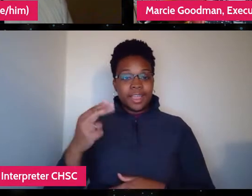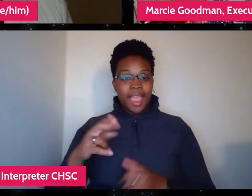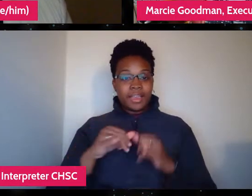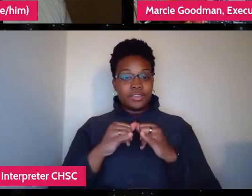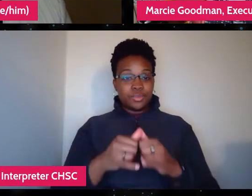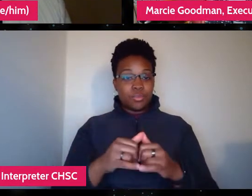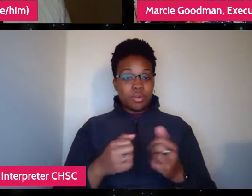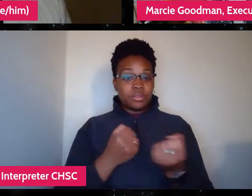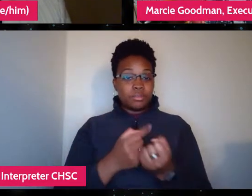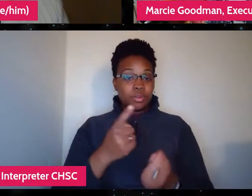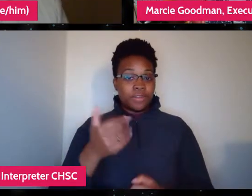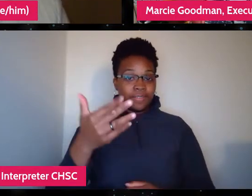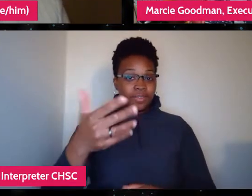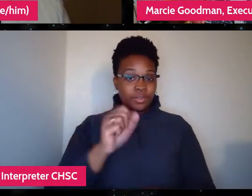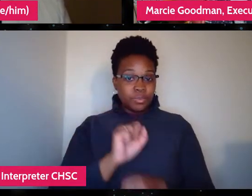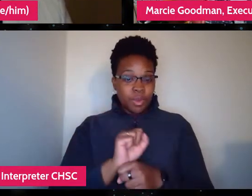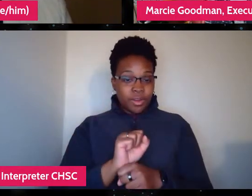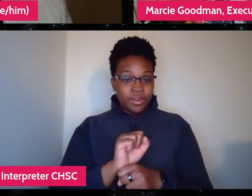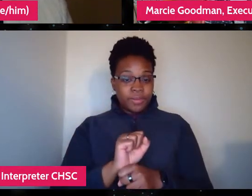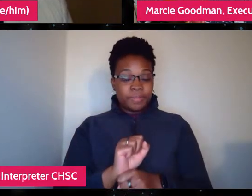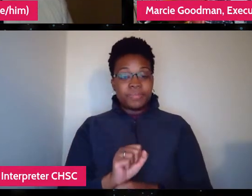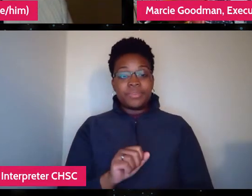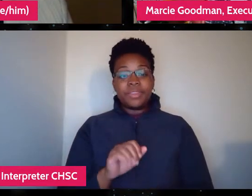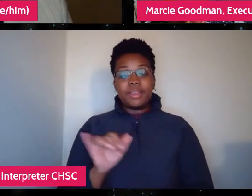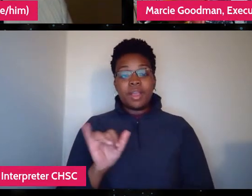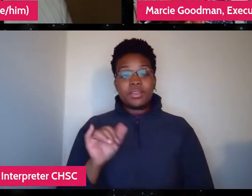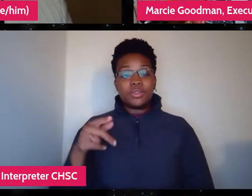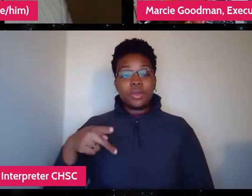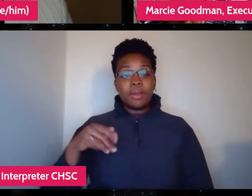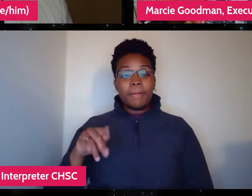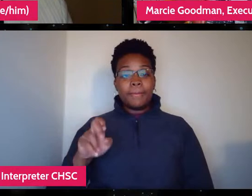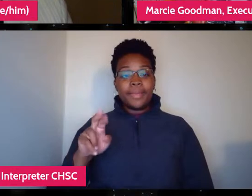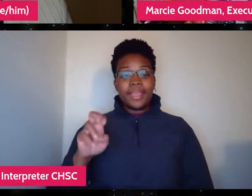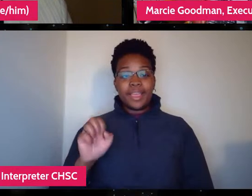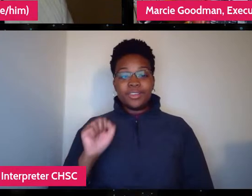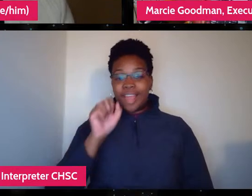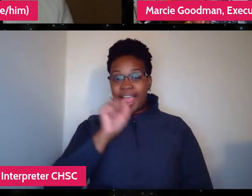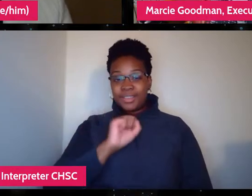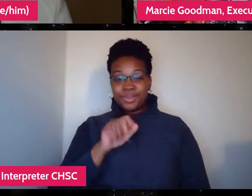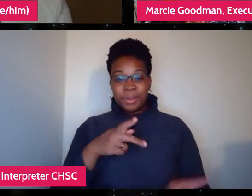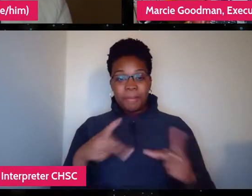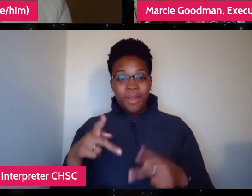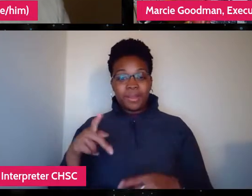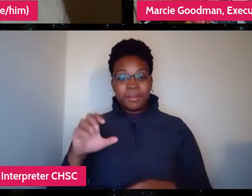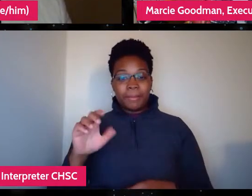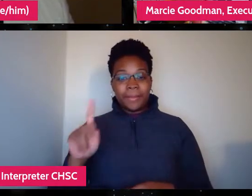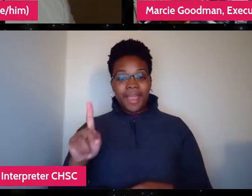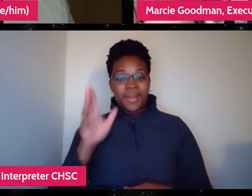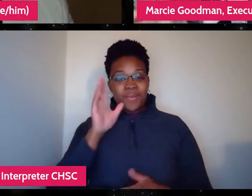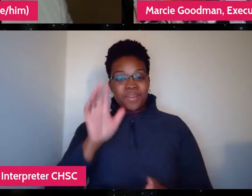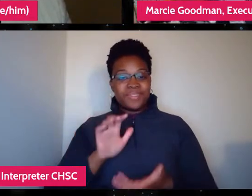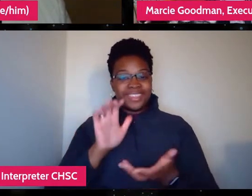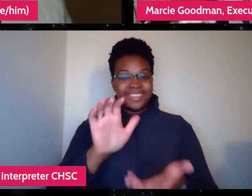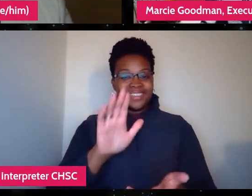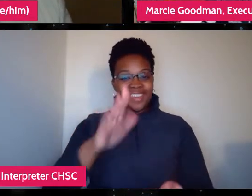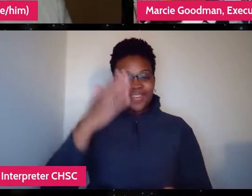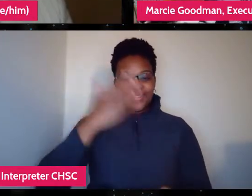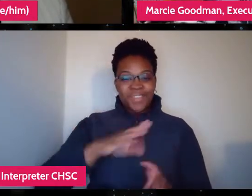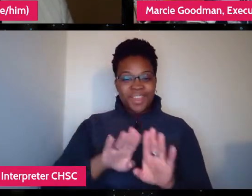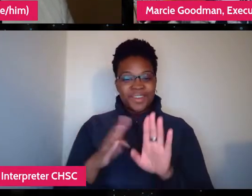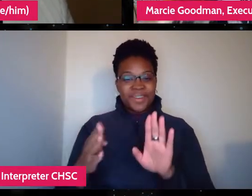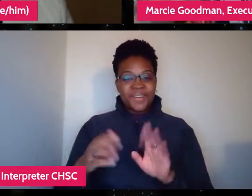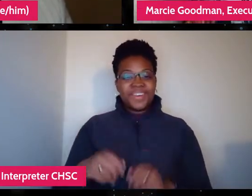your future work. And there is a Pierre's Ice Cream Party Pack, which will be delivered to your front door. The award